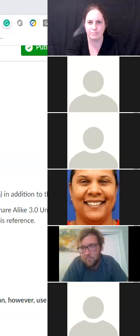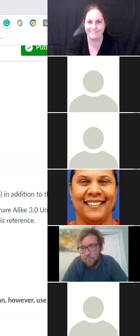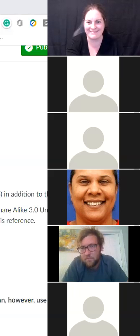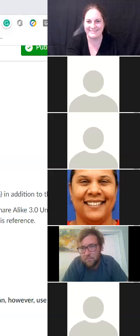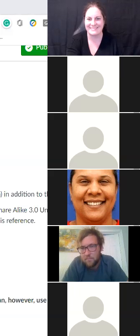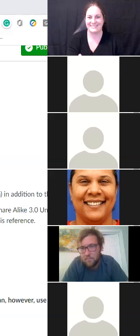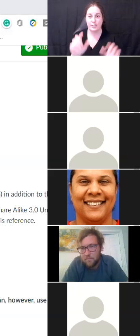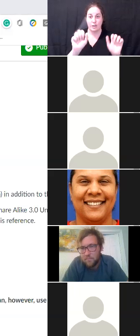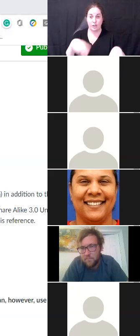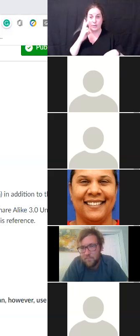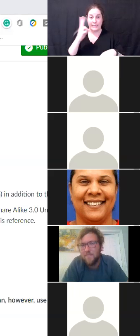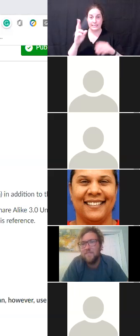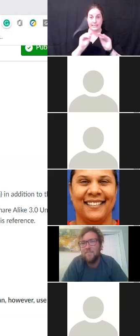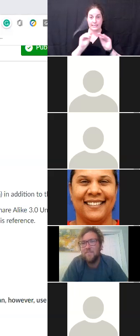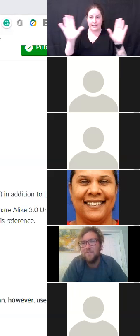Maybe.